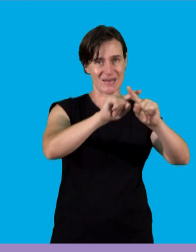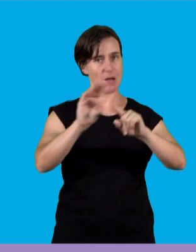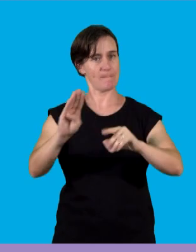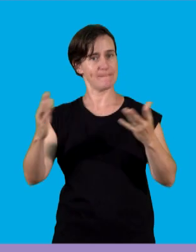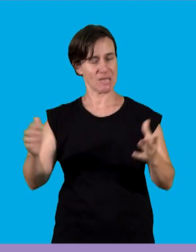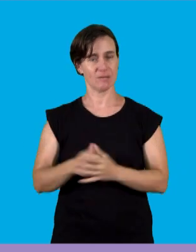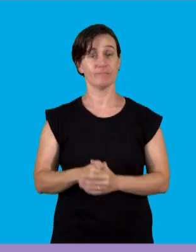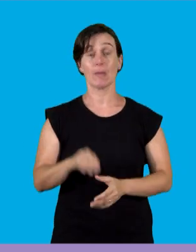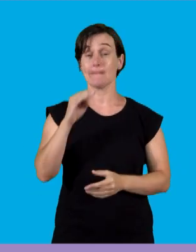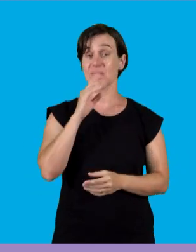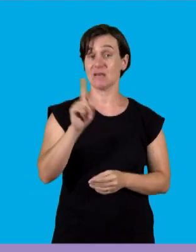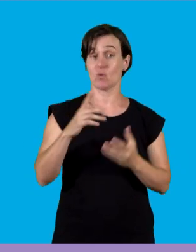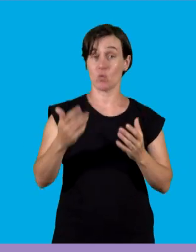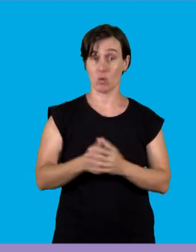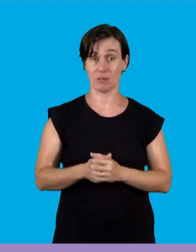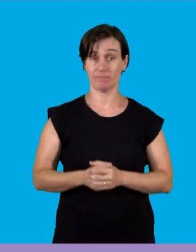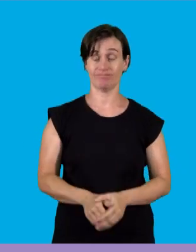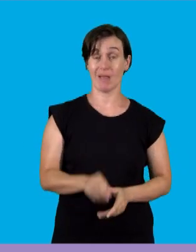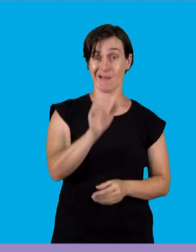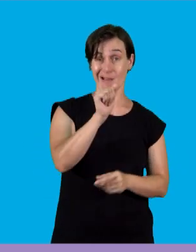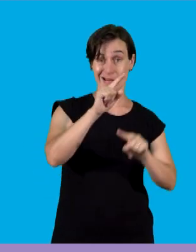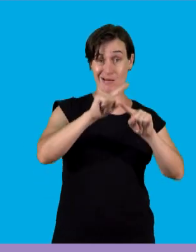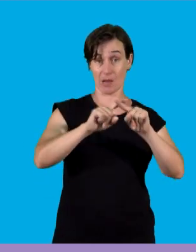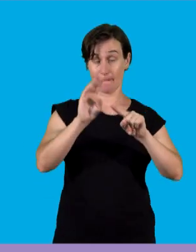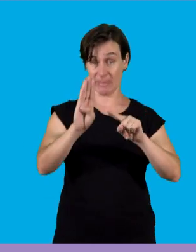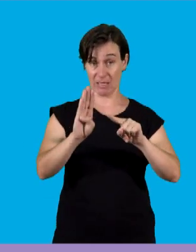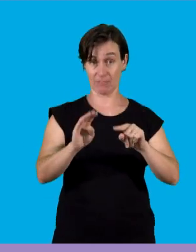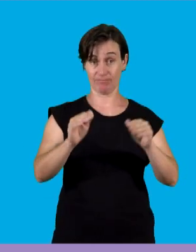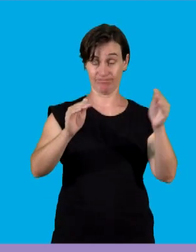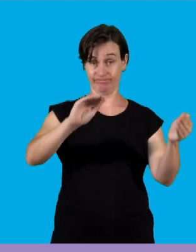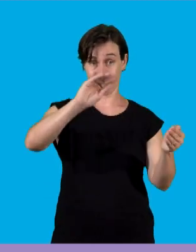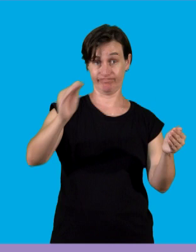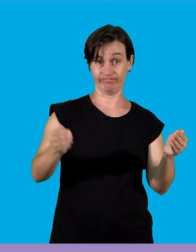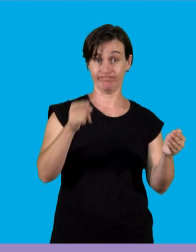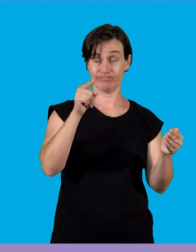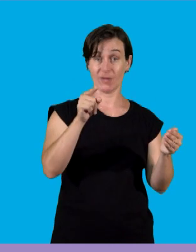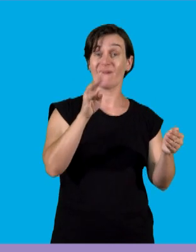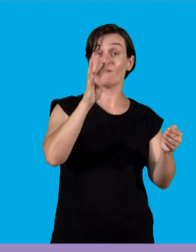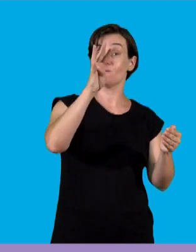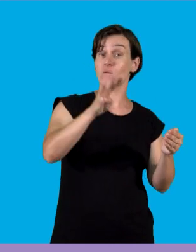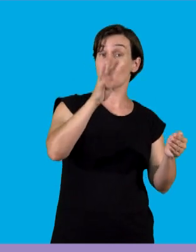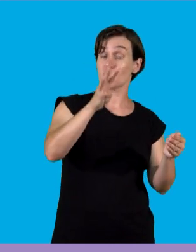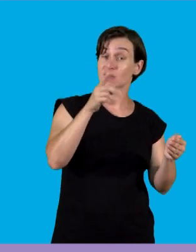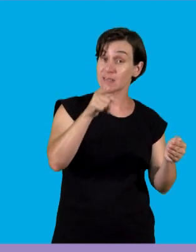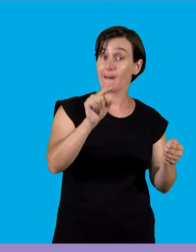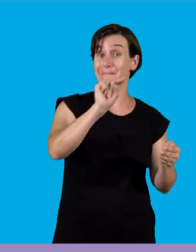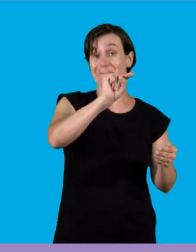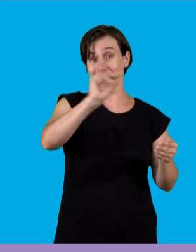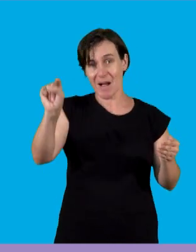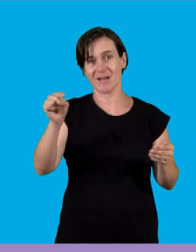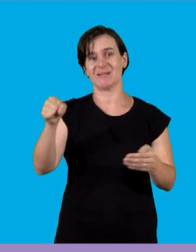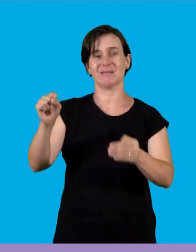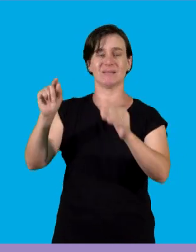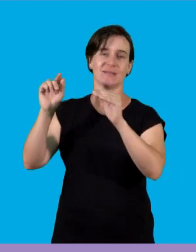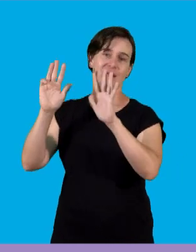a multiplied by b, and that is going to be there now the 14